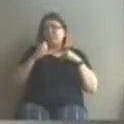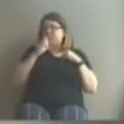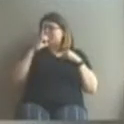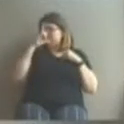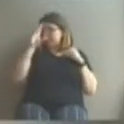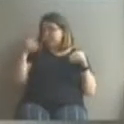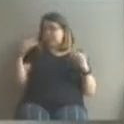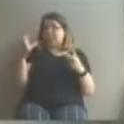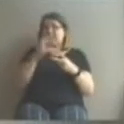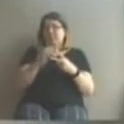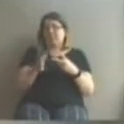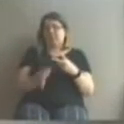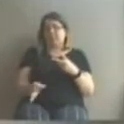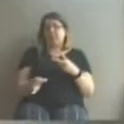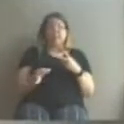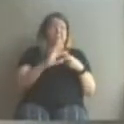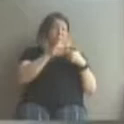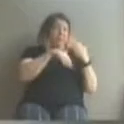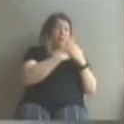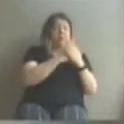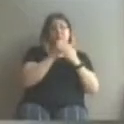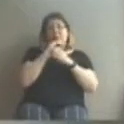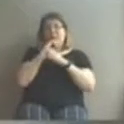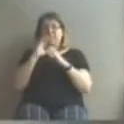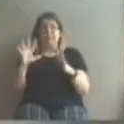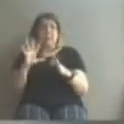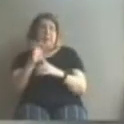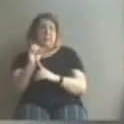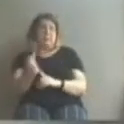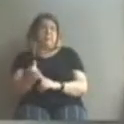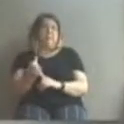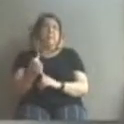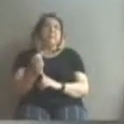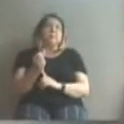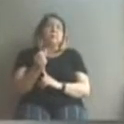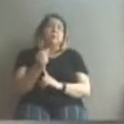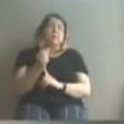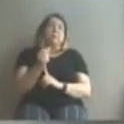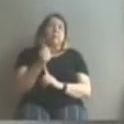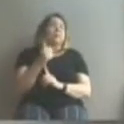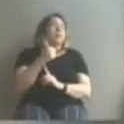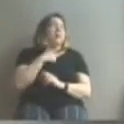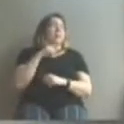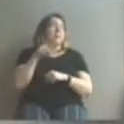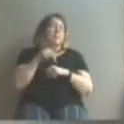giving them an option. It's an all or nothing situation. And I was a